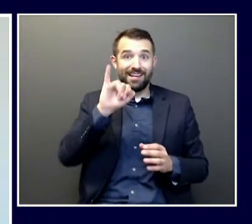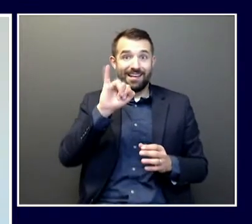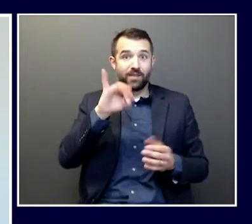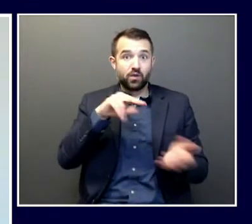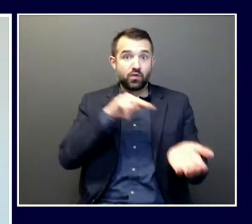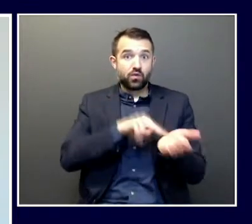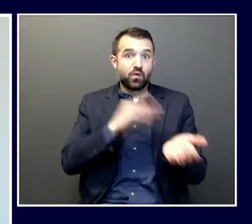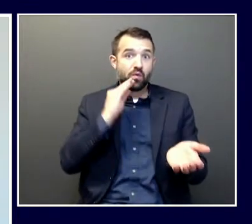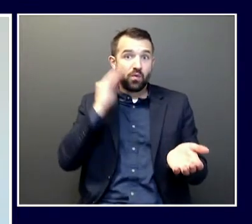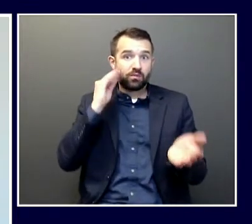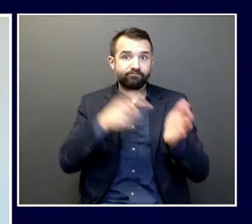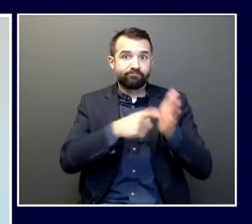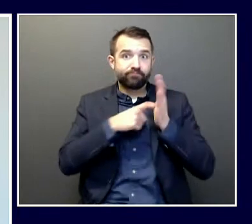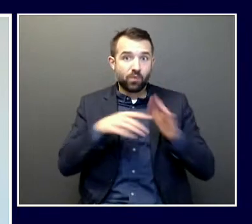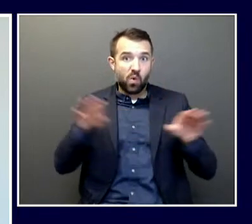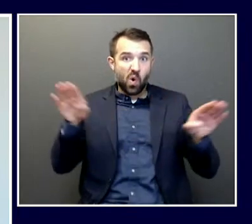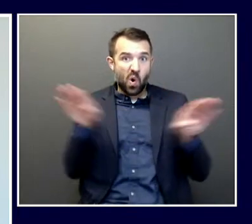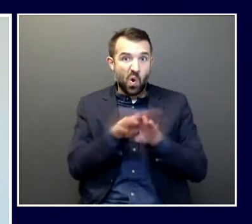And is that public